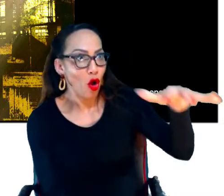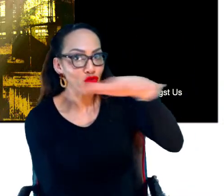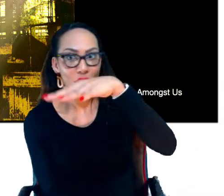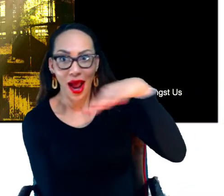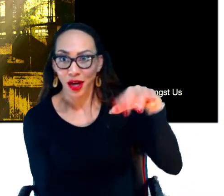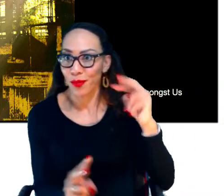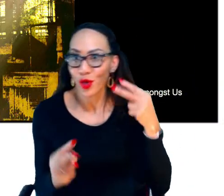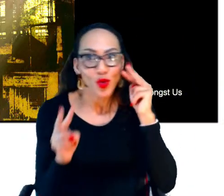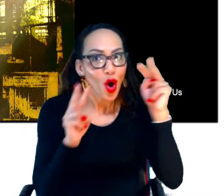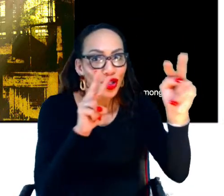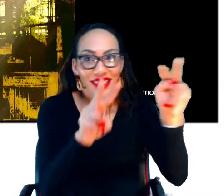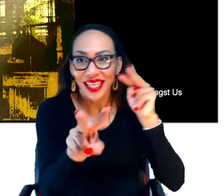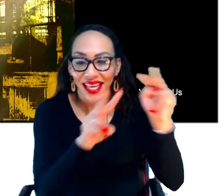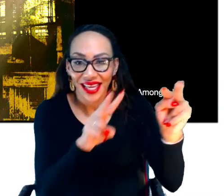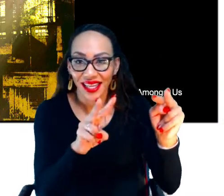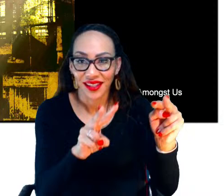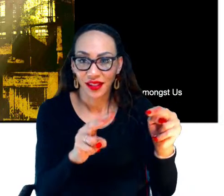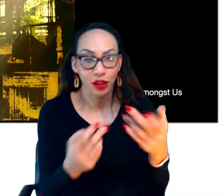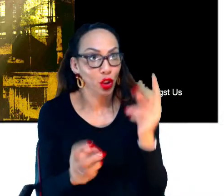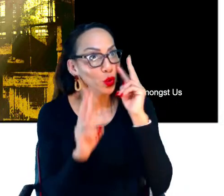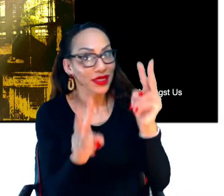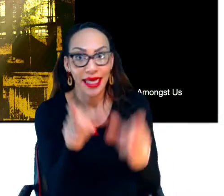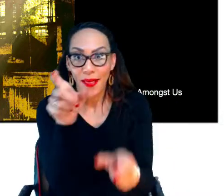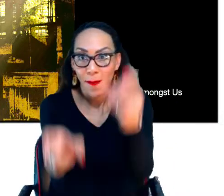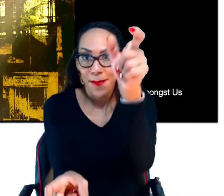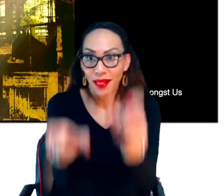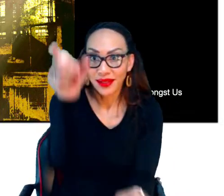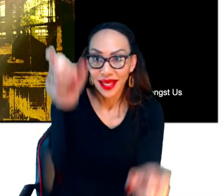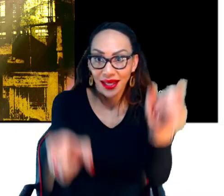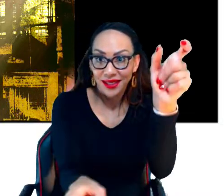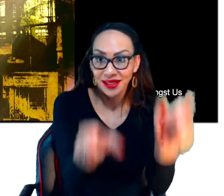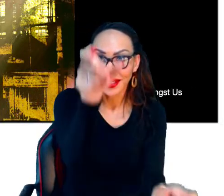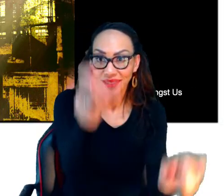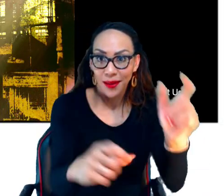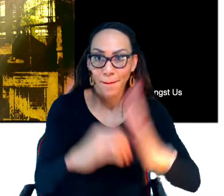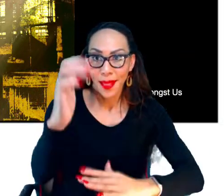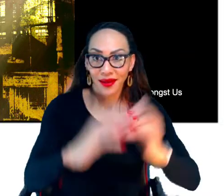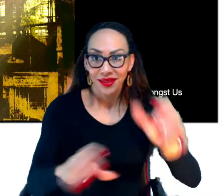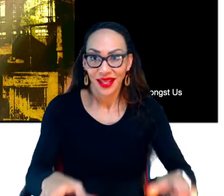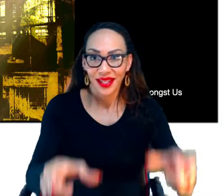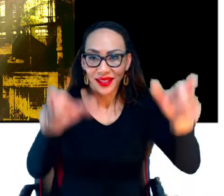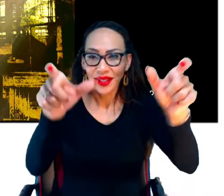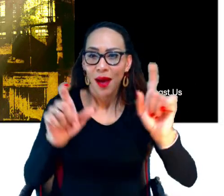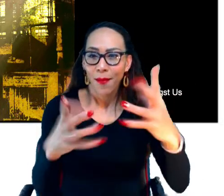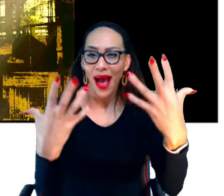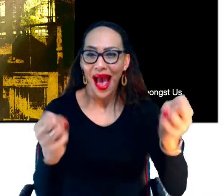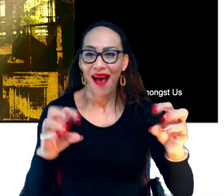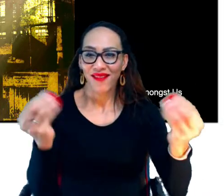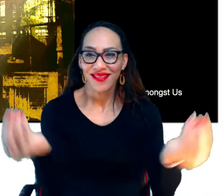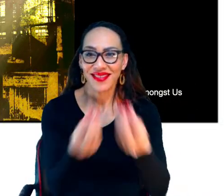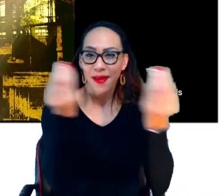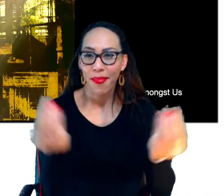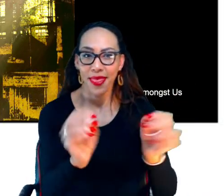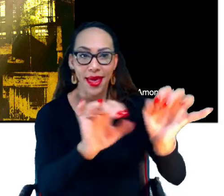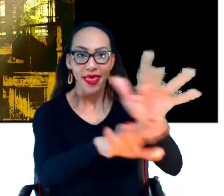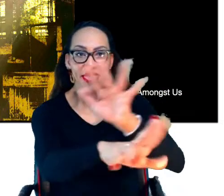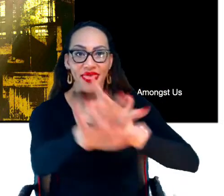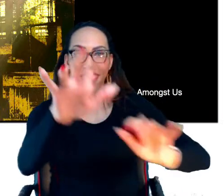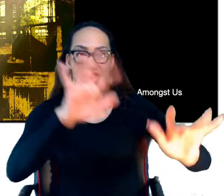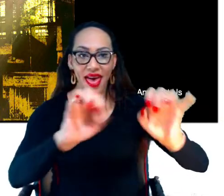got something static, like buildings and all that, and then you've kind of got something else that's going on.